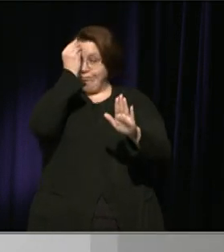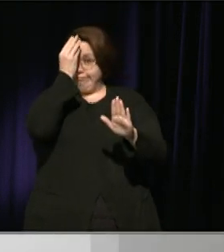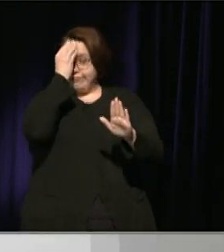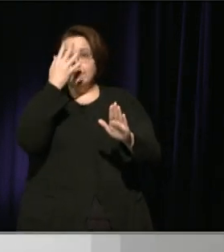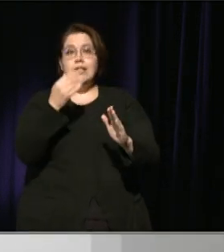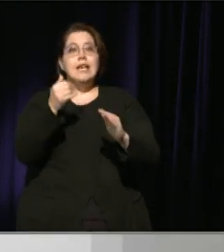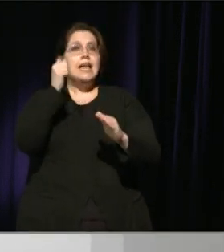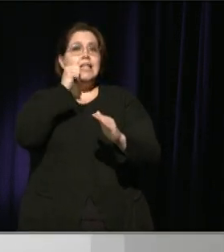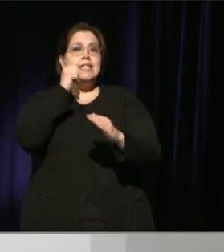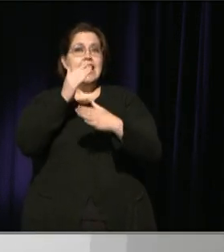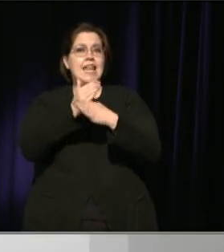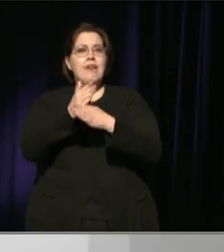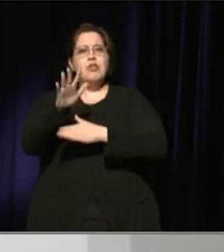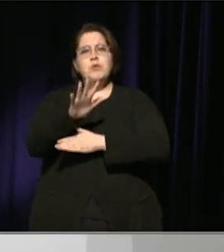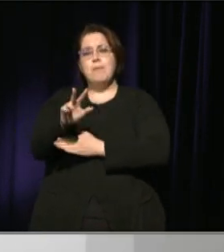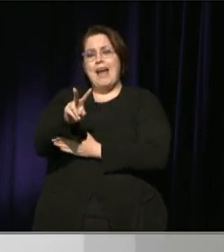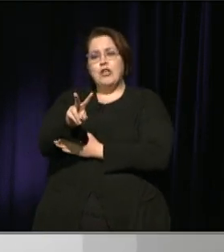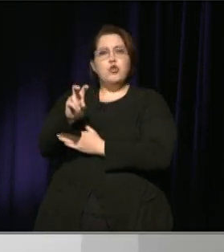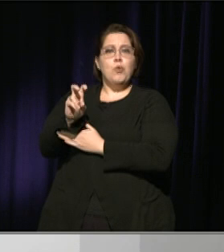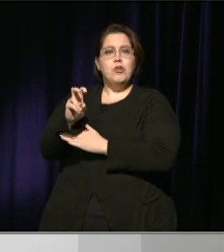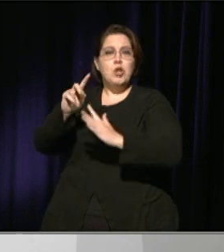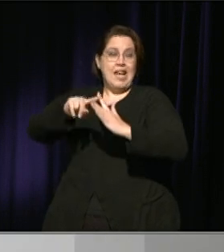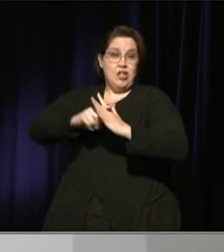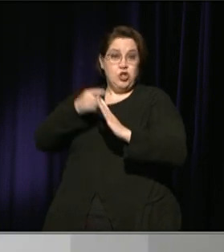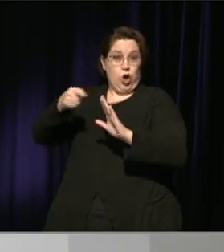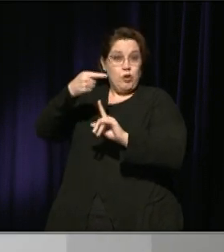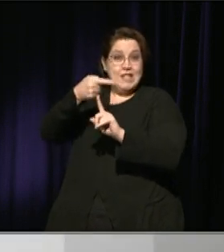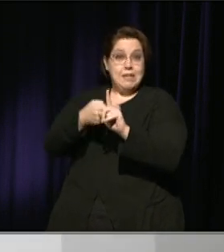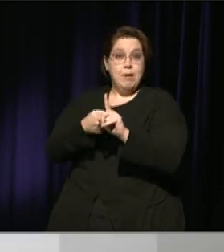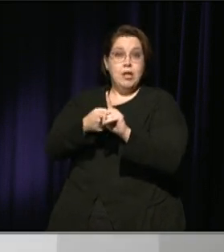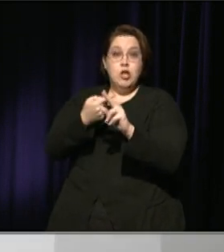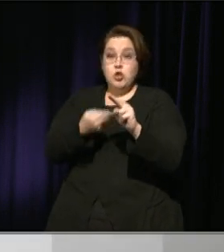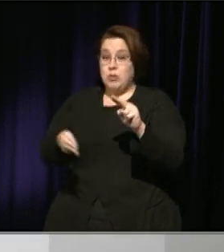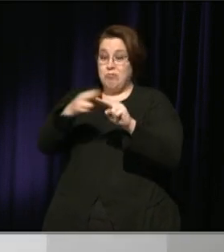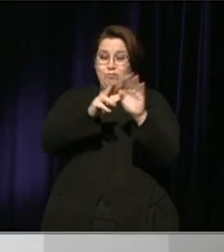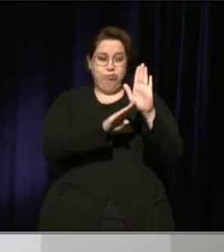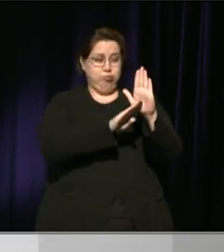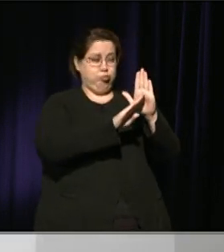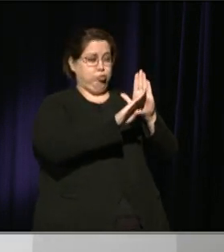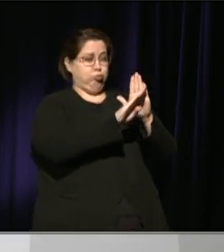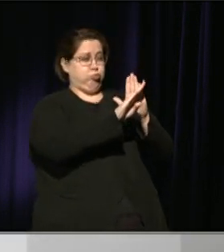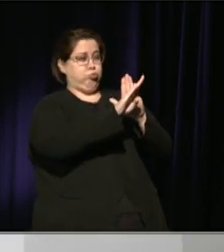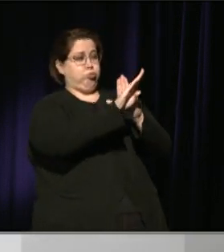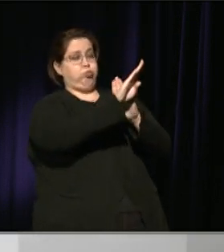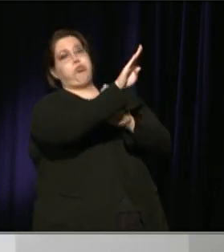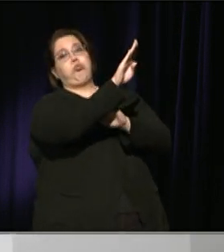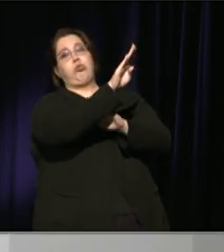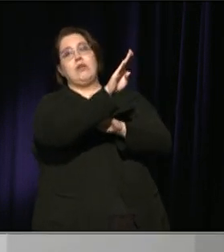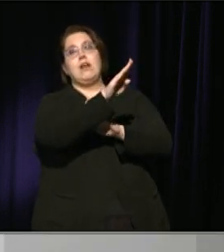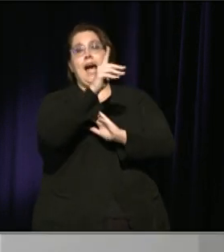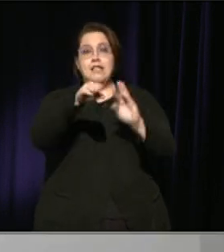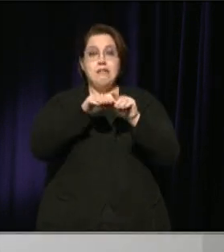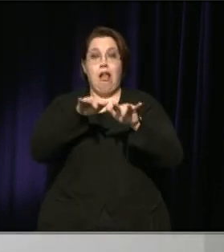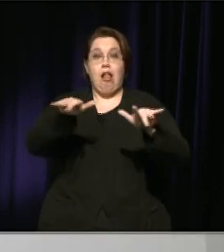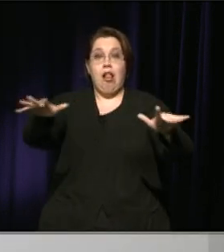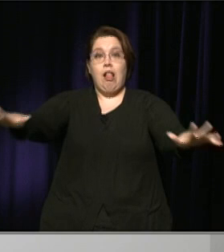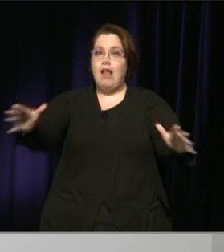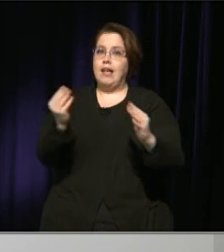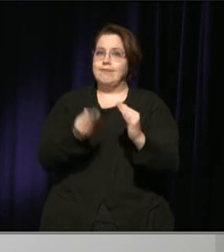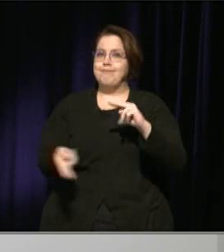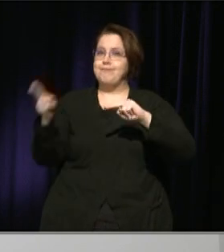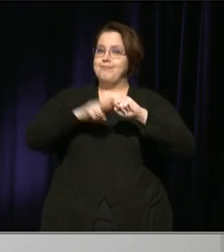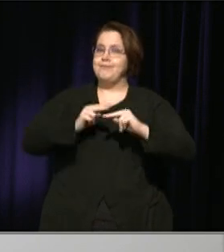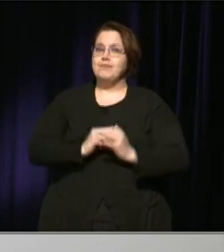average was approximately 200 at the start of the month, so it has increased steadily as this transmission has increased in this